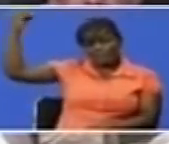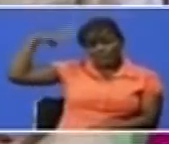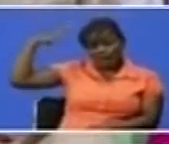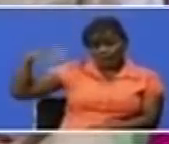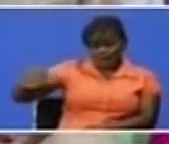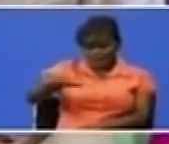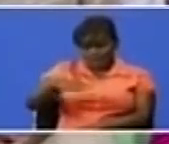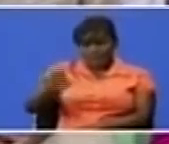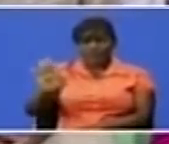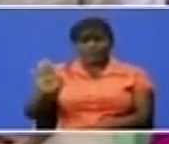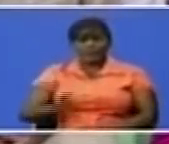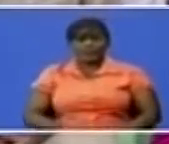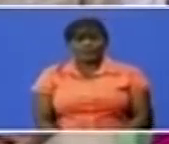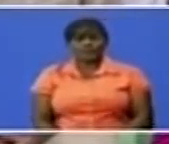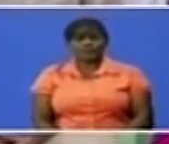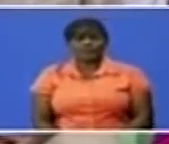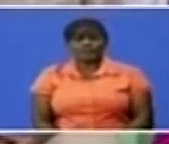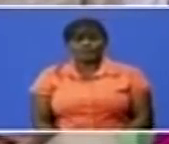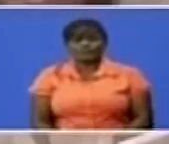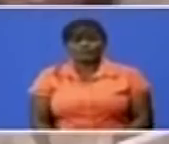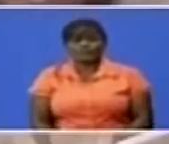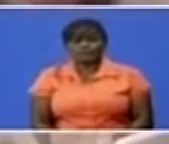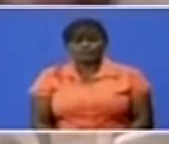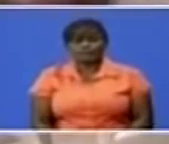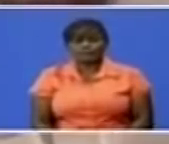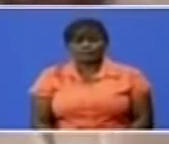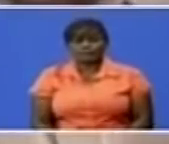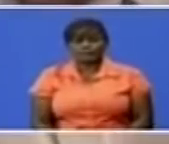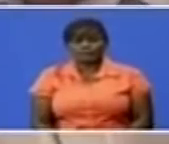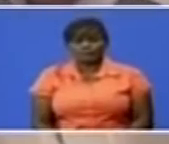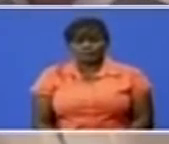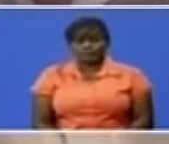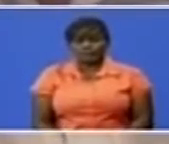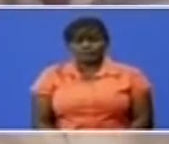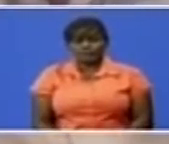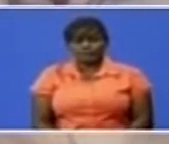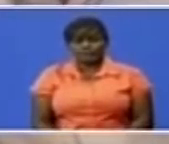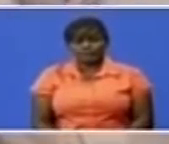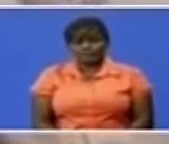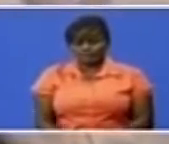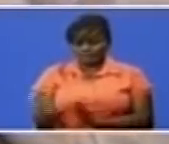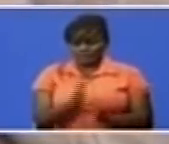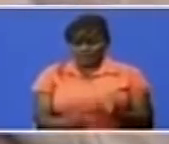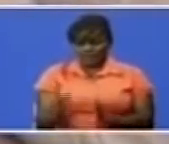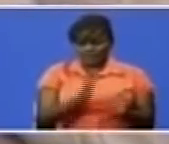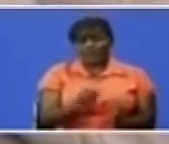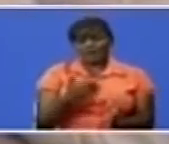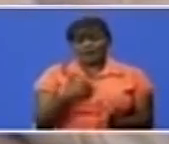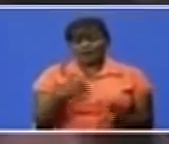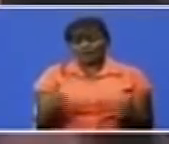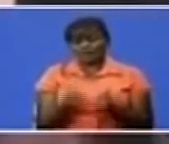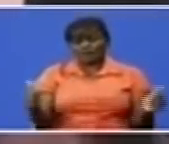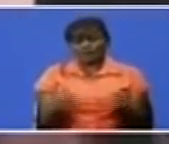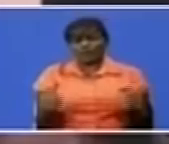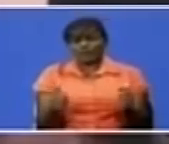hilo. Commitment and support for this project. The county has put in place adequate institutional, administrative